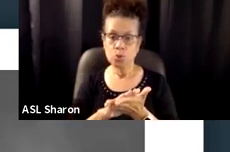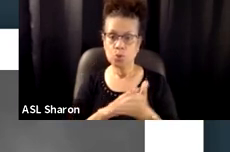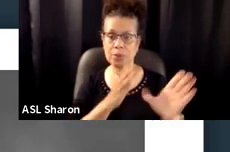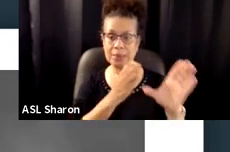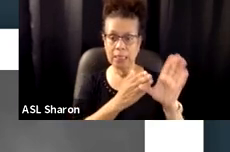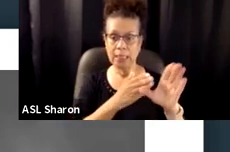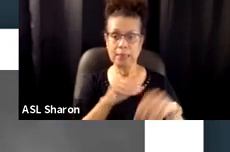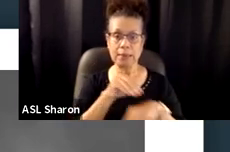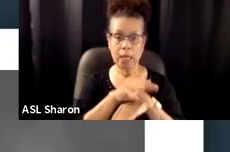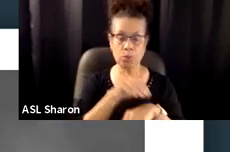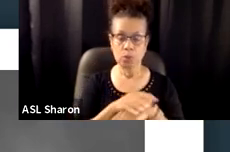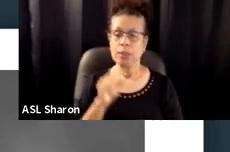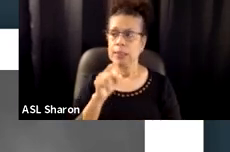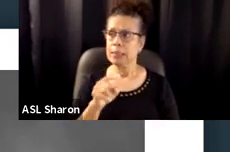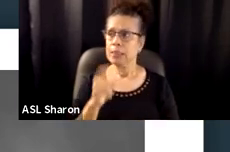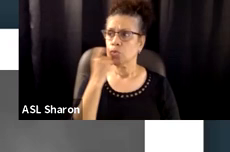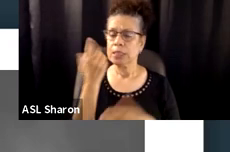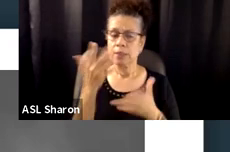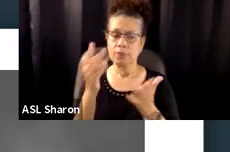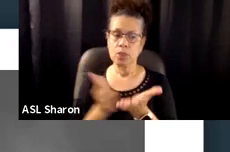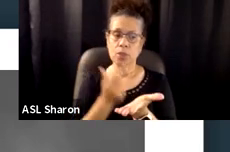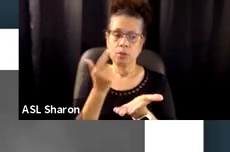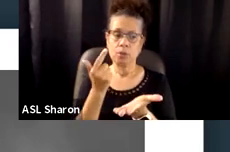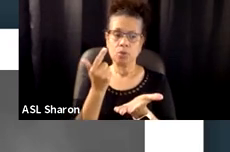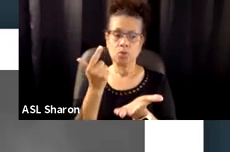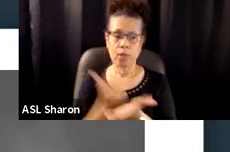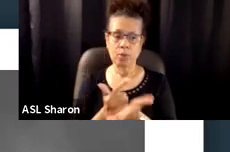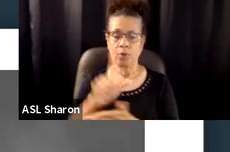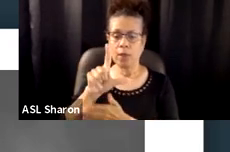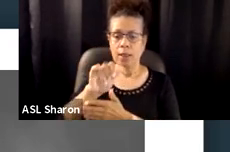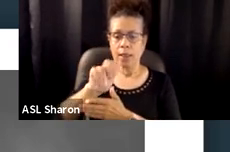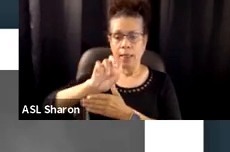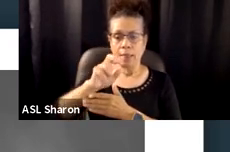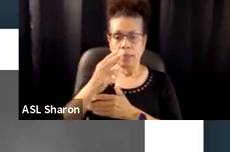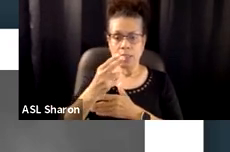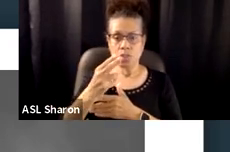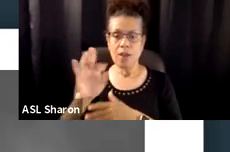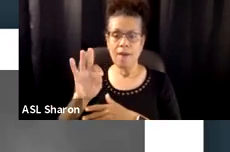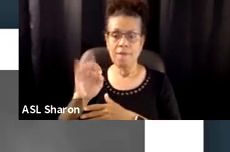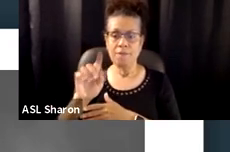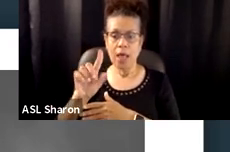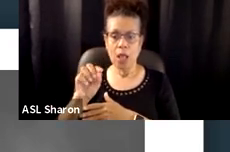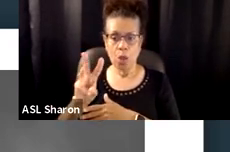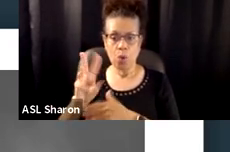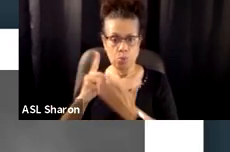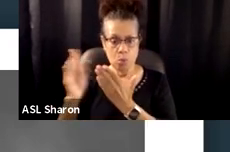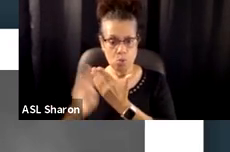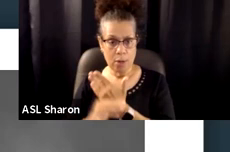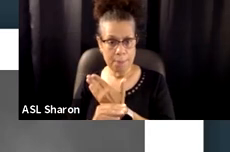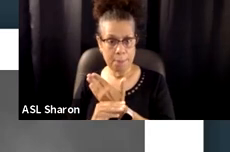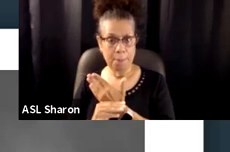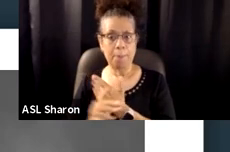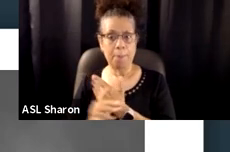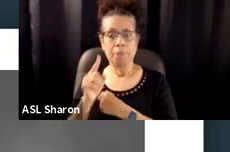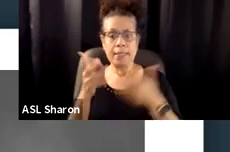most he too recently completed the lynch leadership uh fellow program uh where he uh